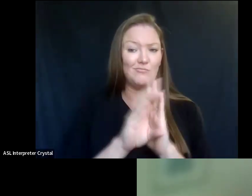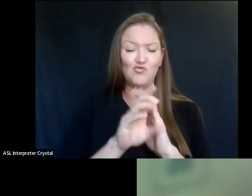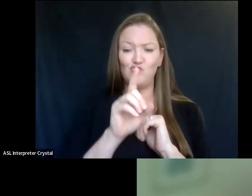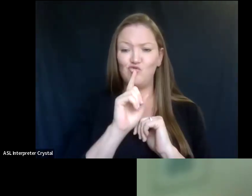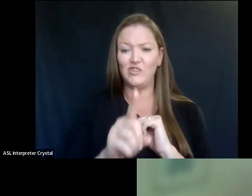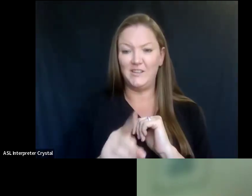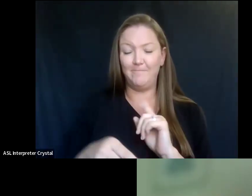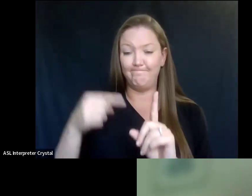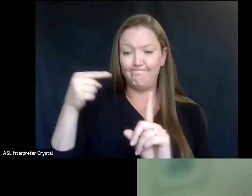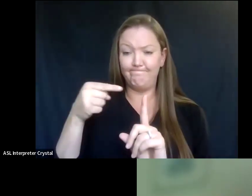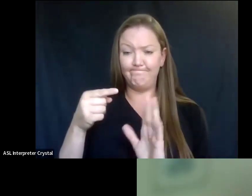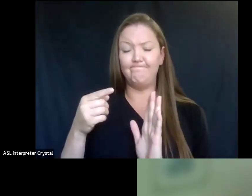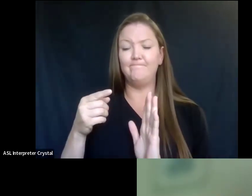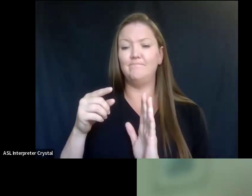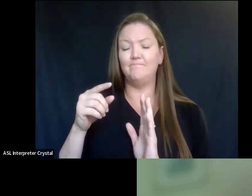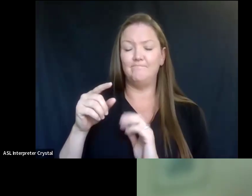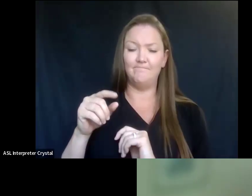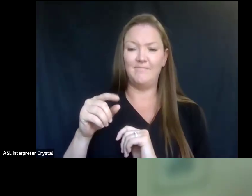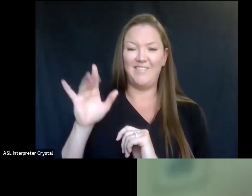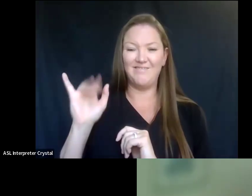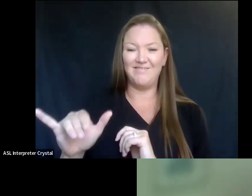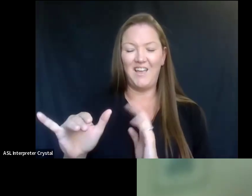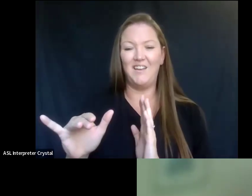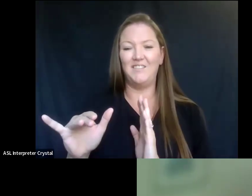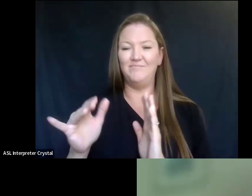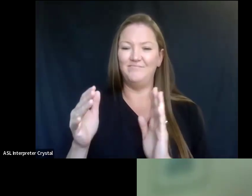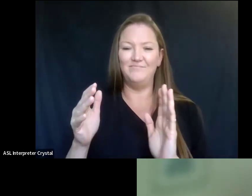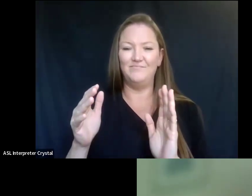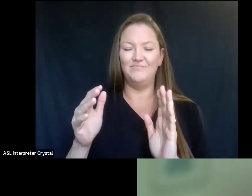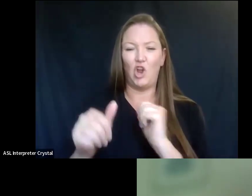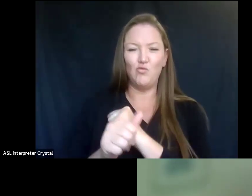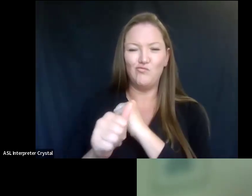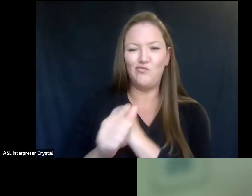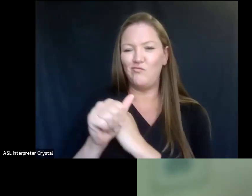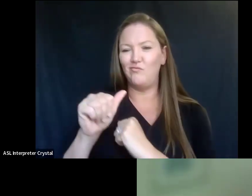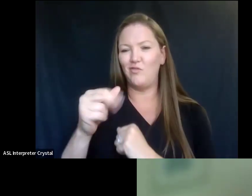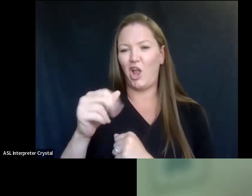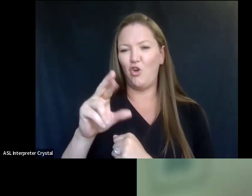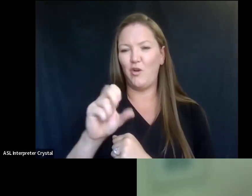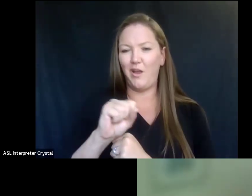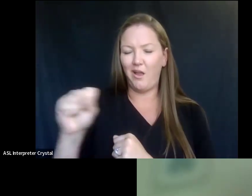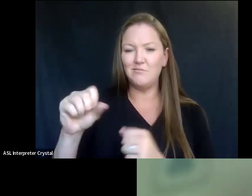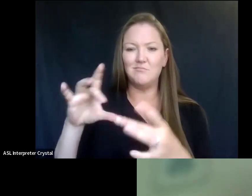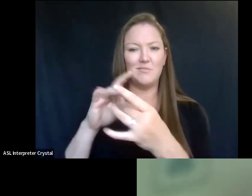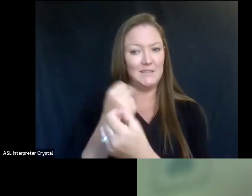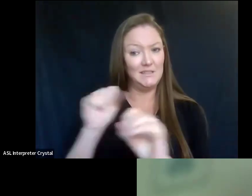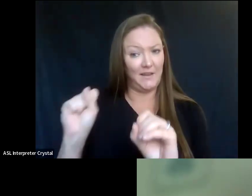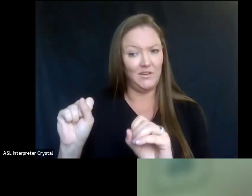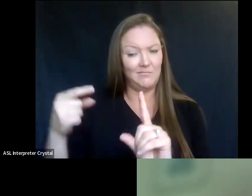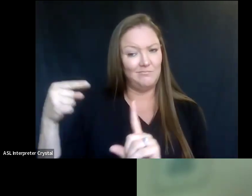space, and also hate harassment in this space as well, particularly around safety,